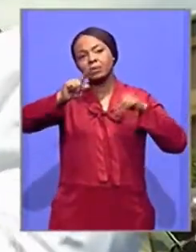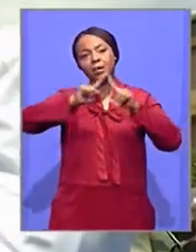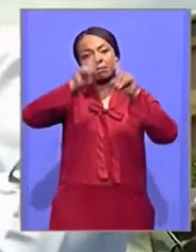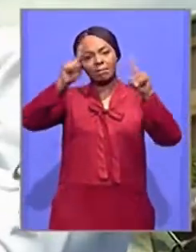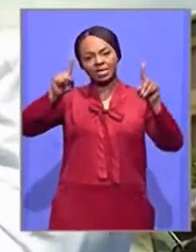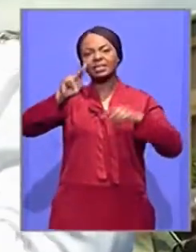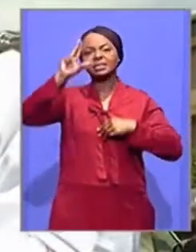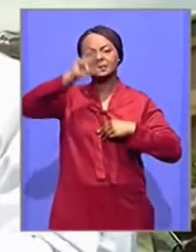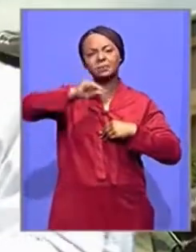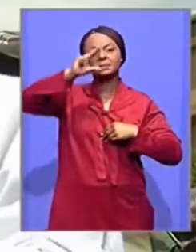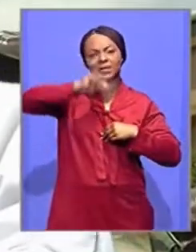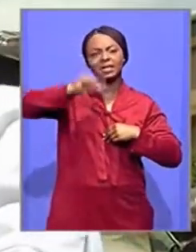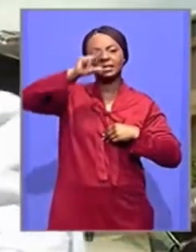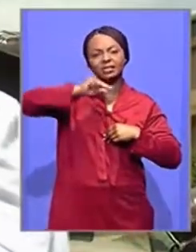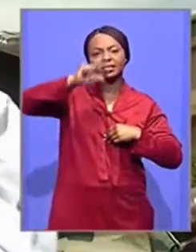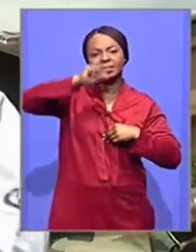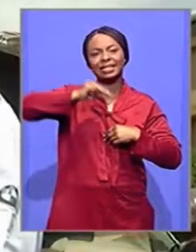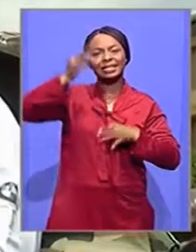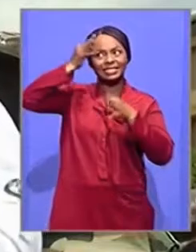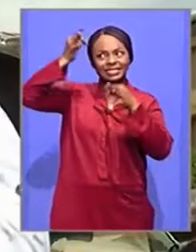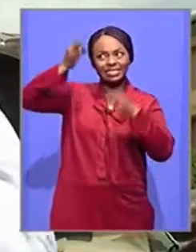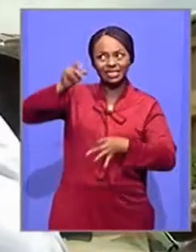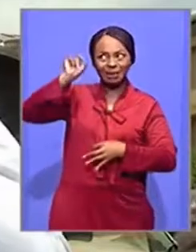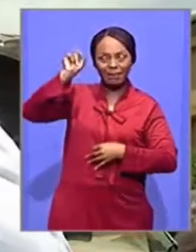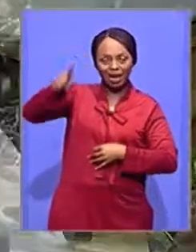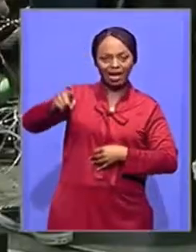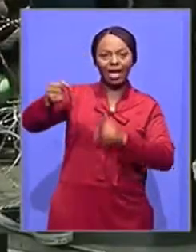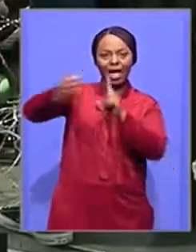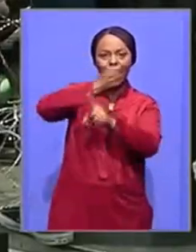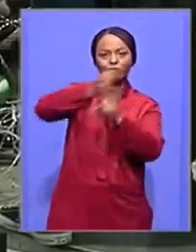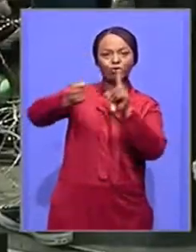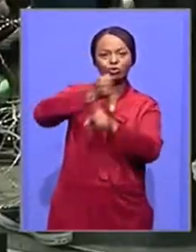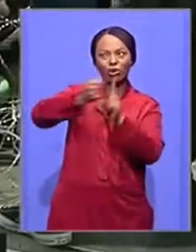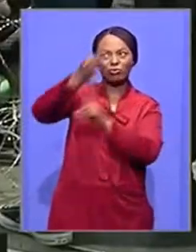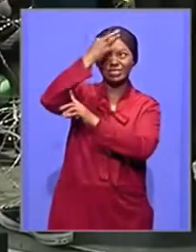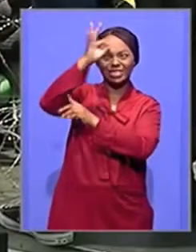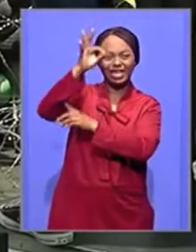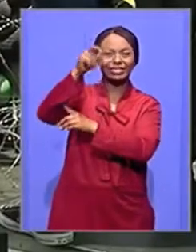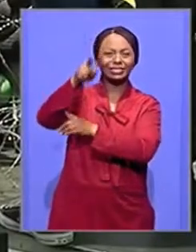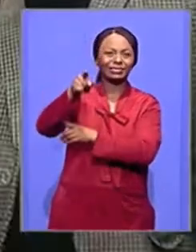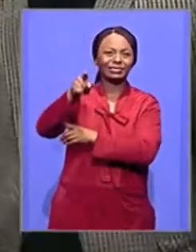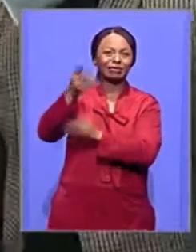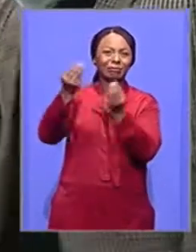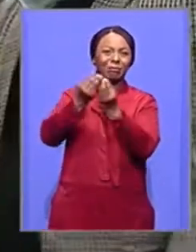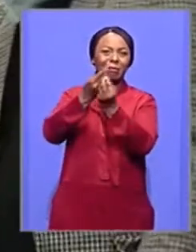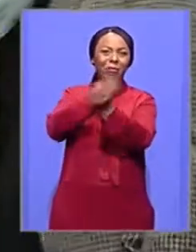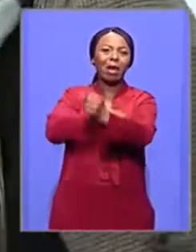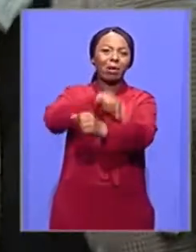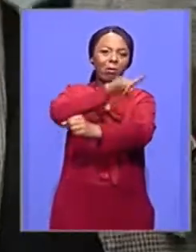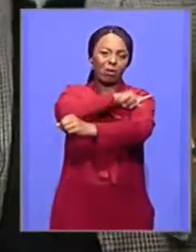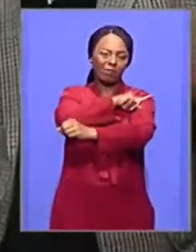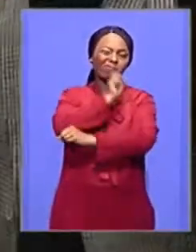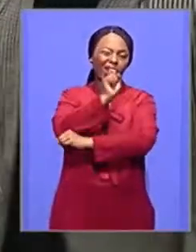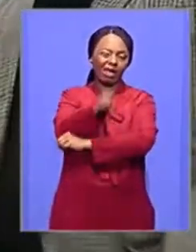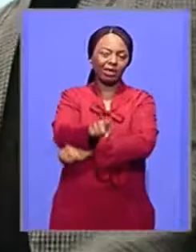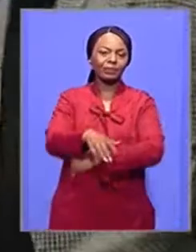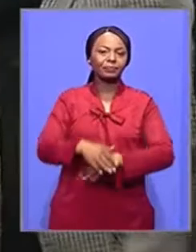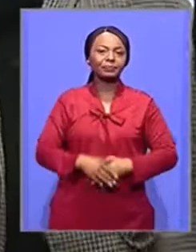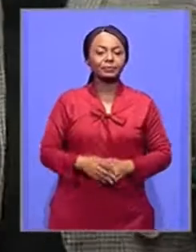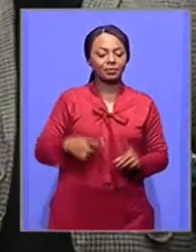speak about that decision, the abuse of state power. Msibi gape o beleseditswe jaaka motsamaisi wa ANC